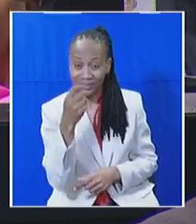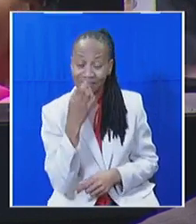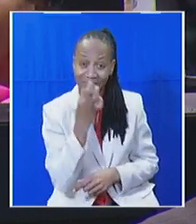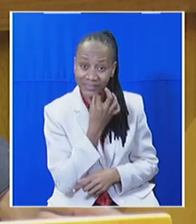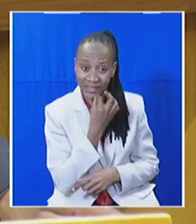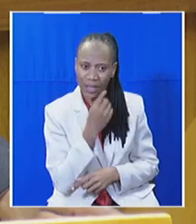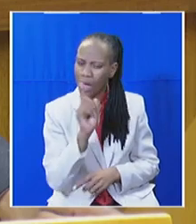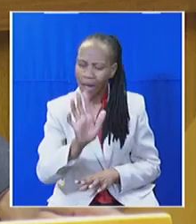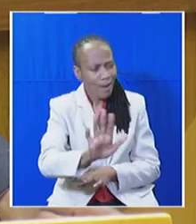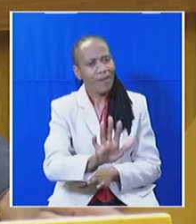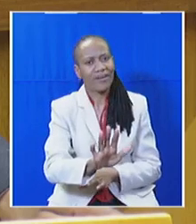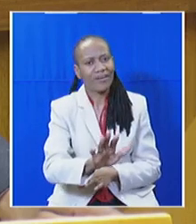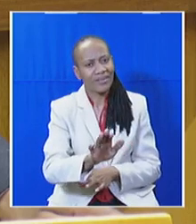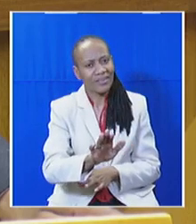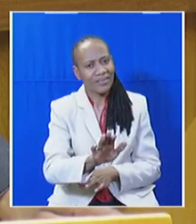is never done.